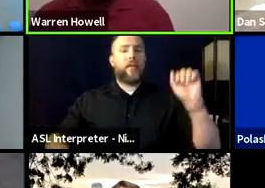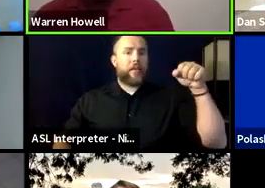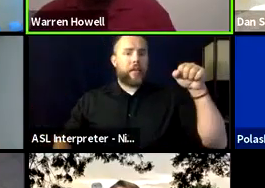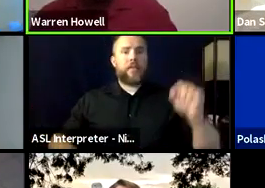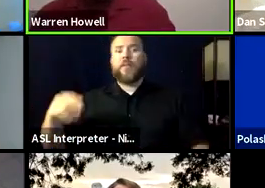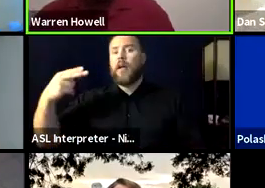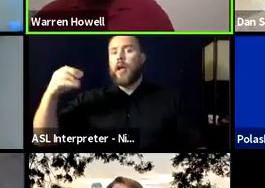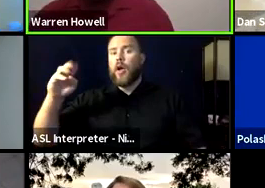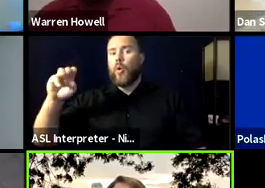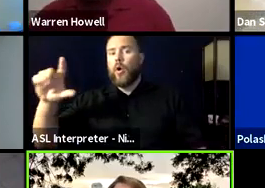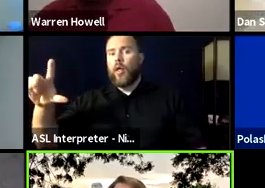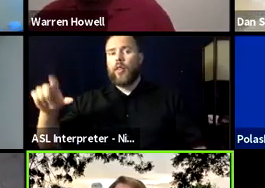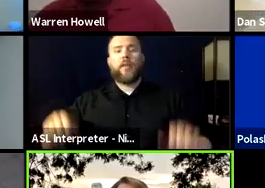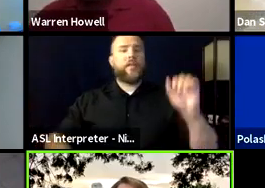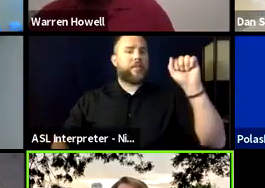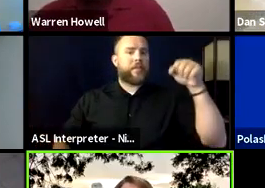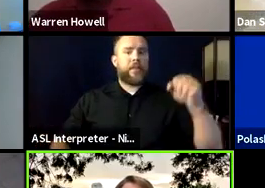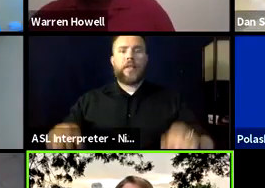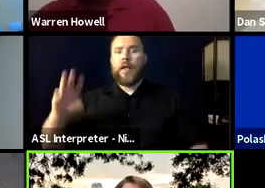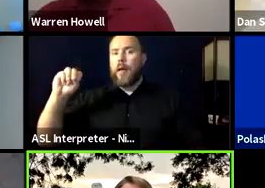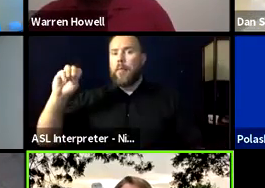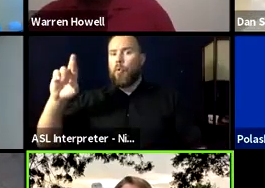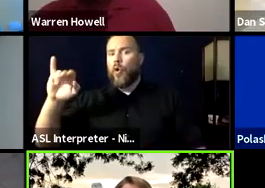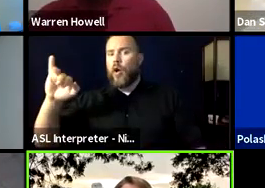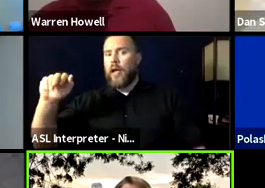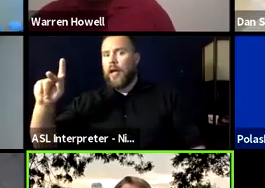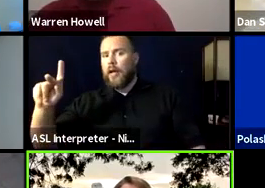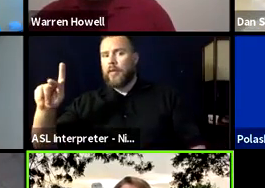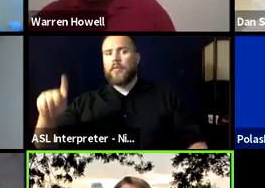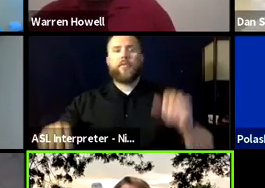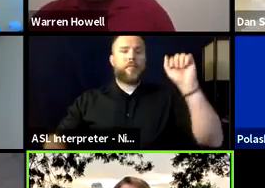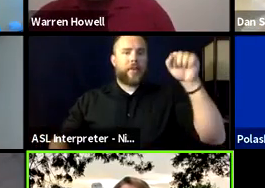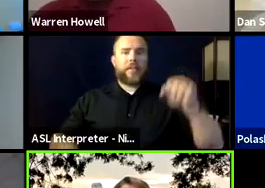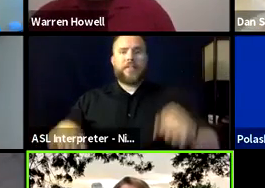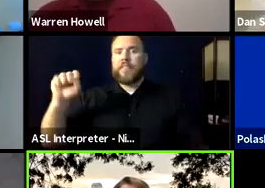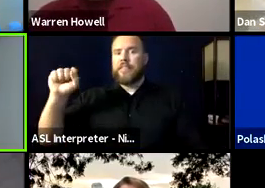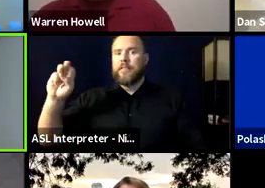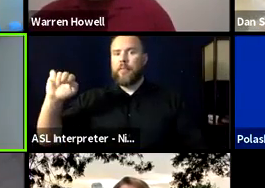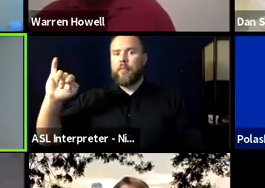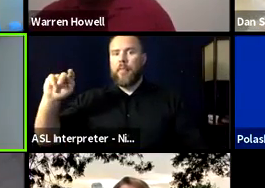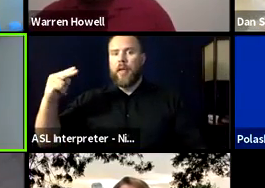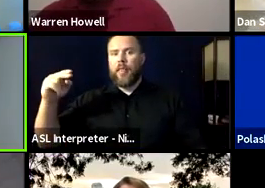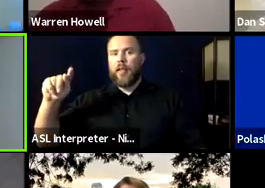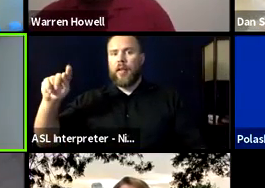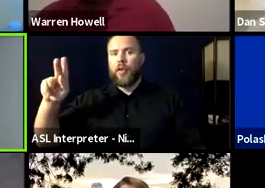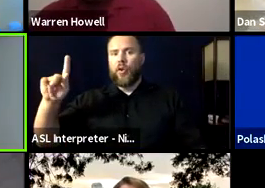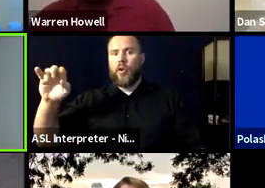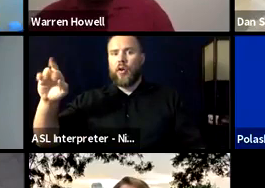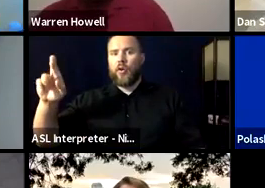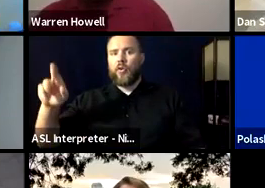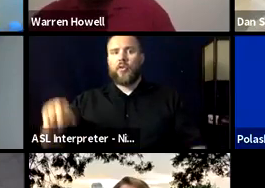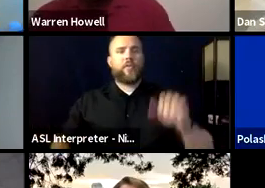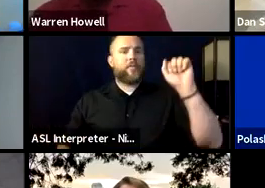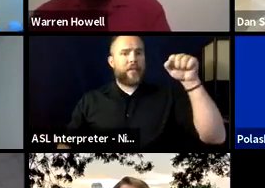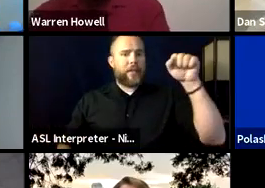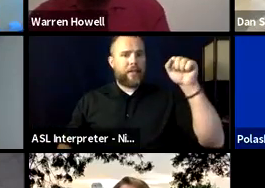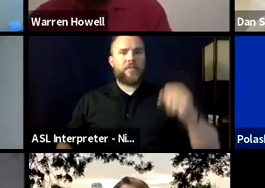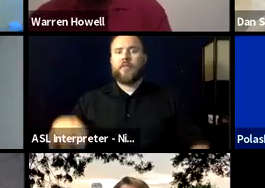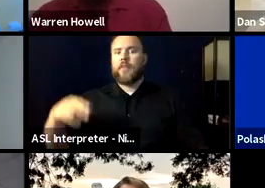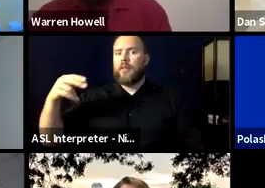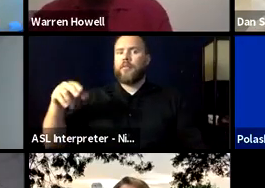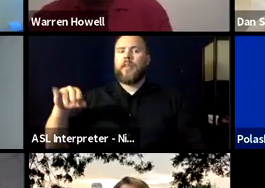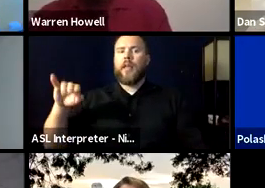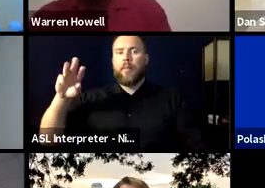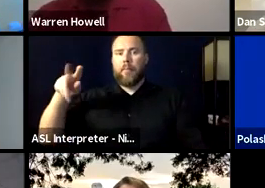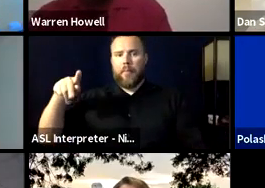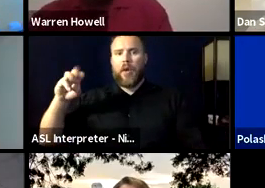Mrs. Moriak. Monica Moriak, yes. Mrs. Smith Tucker. Alethea Smith Tucker, yes. Okay, Keely Powell also votes yes. That's